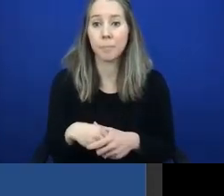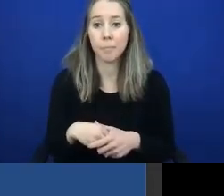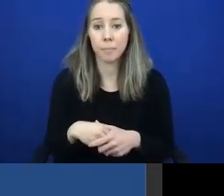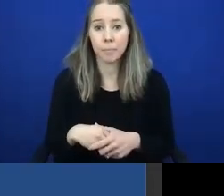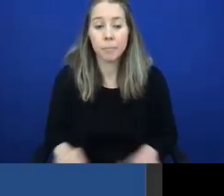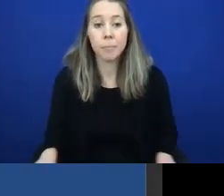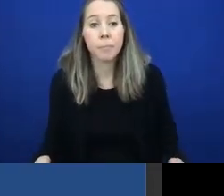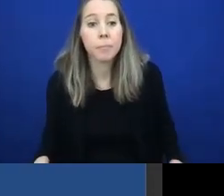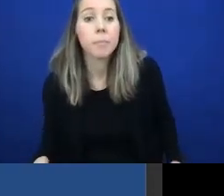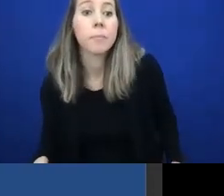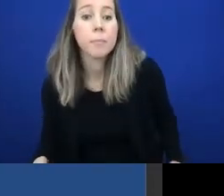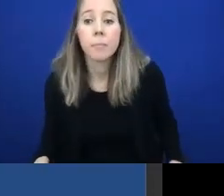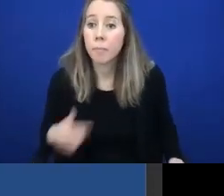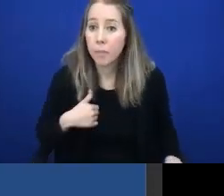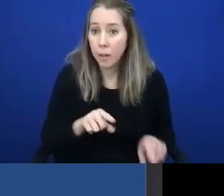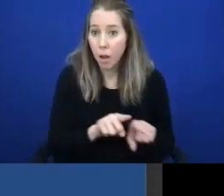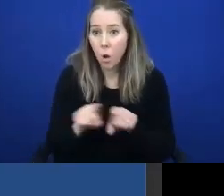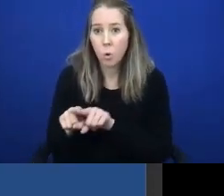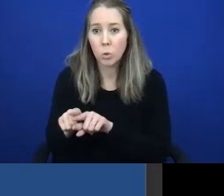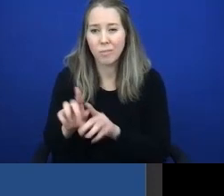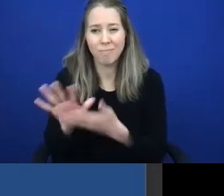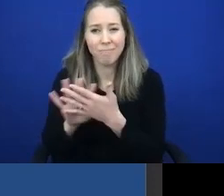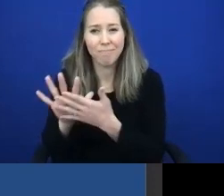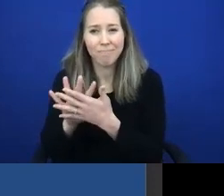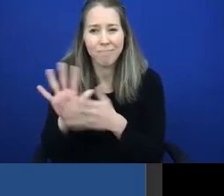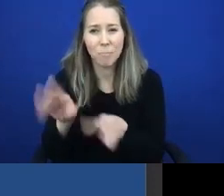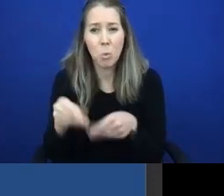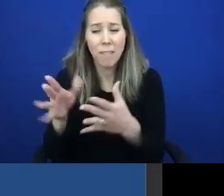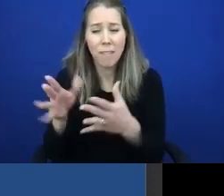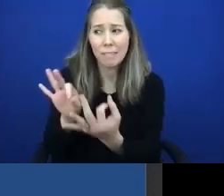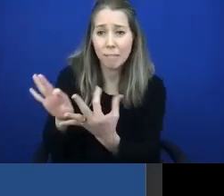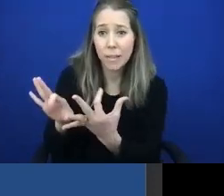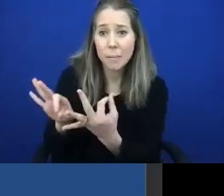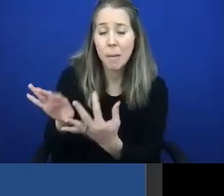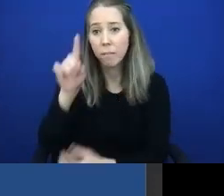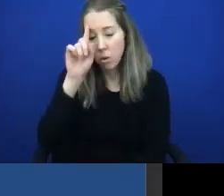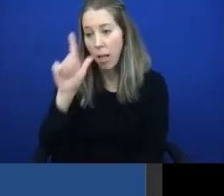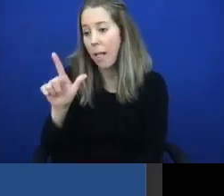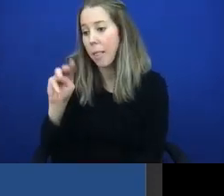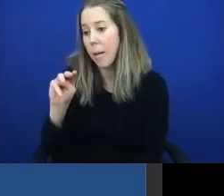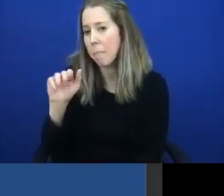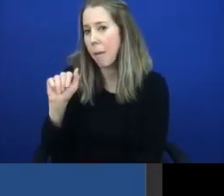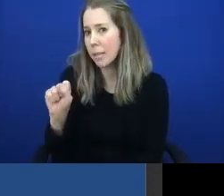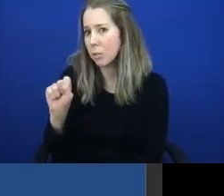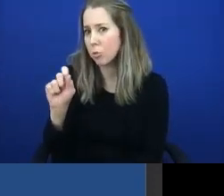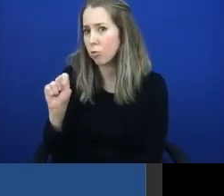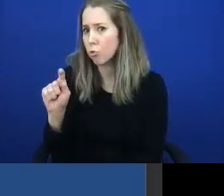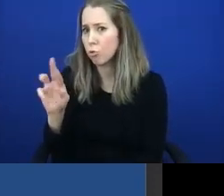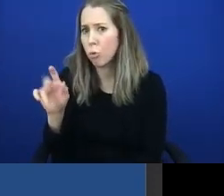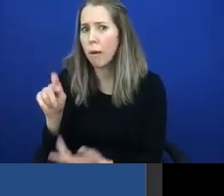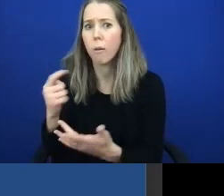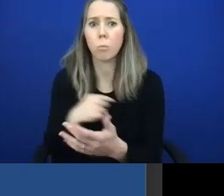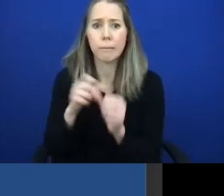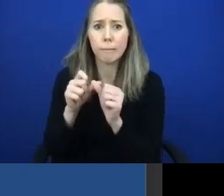I also provide feedback on the LMS strut. We're constantly evolving,